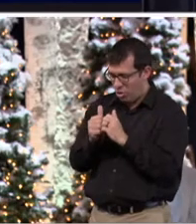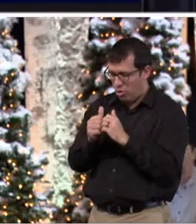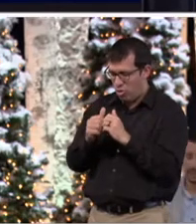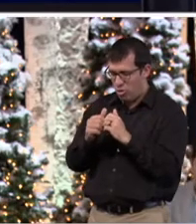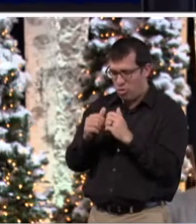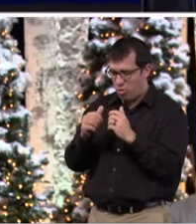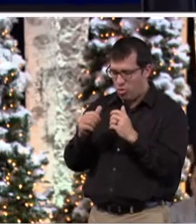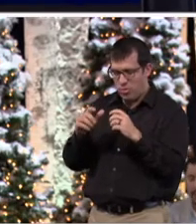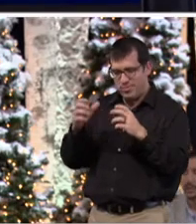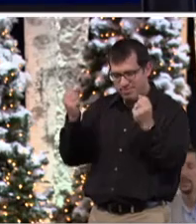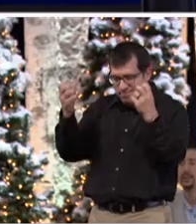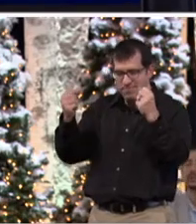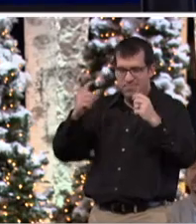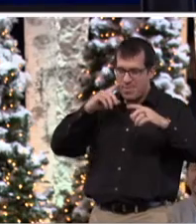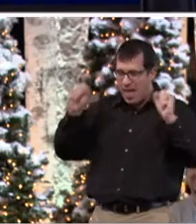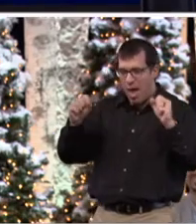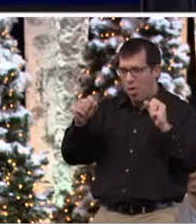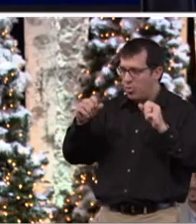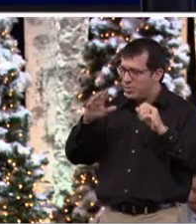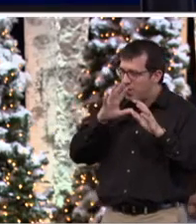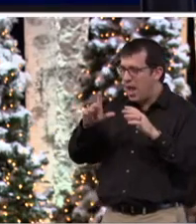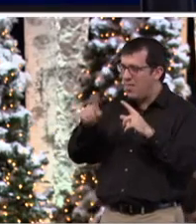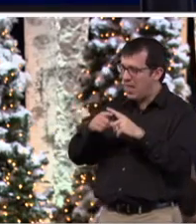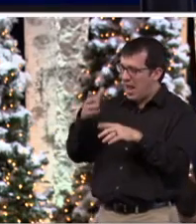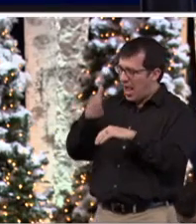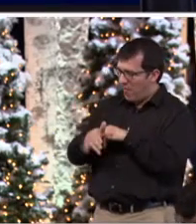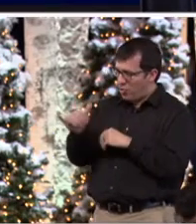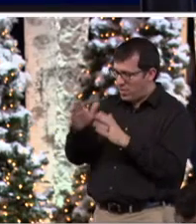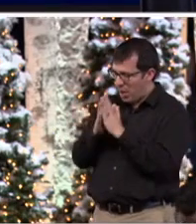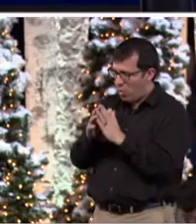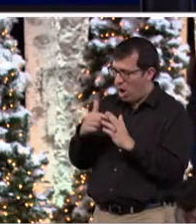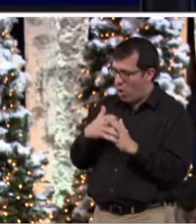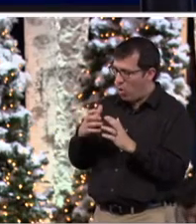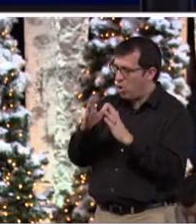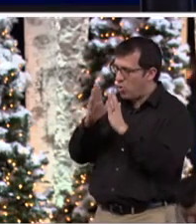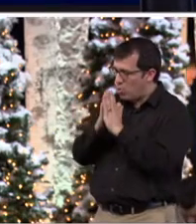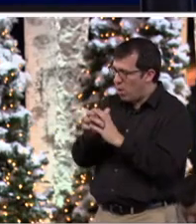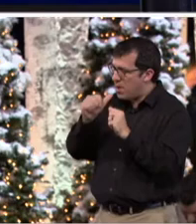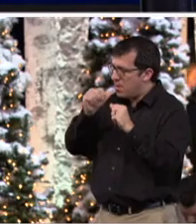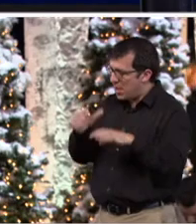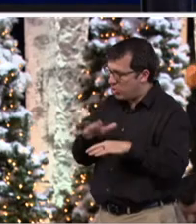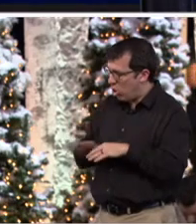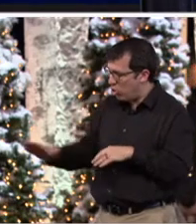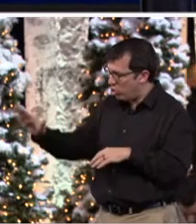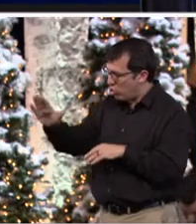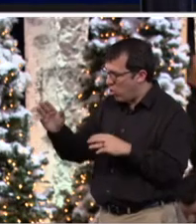aloud. And then after this prayer, I want to pray a blessing on your ministry.